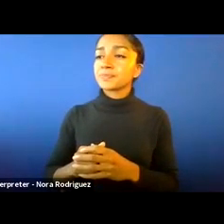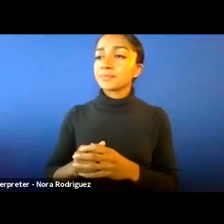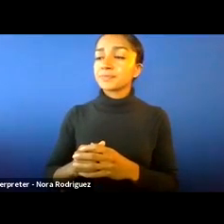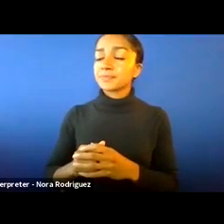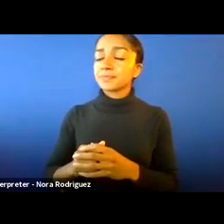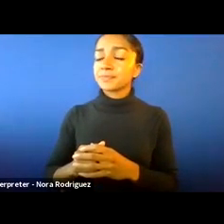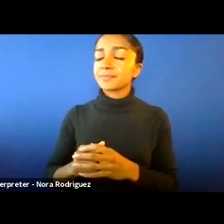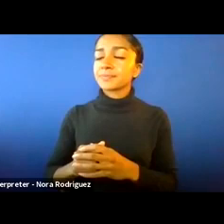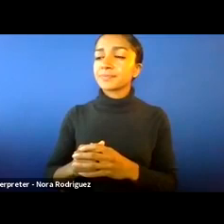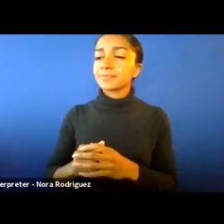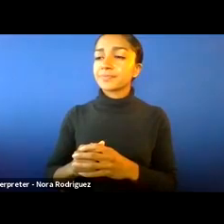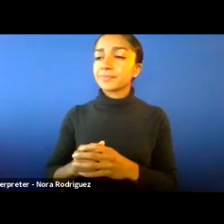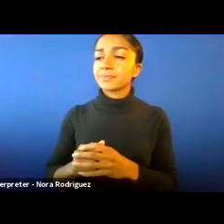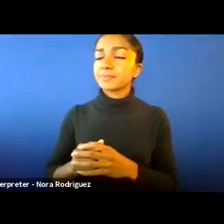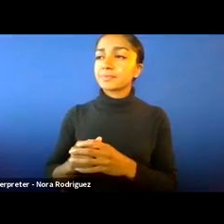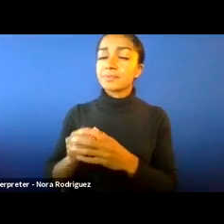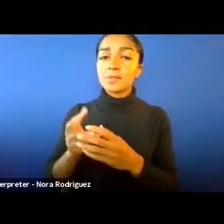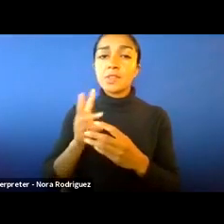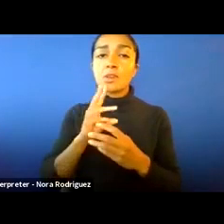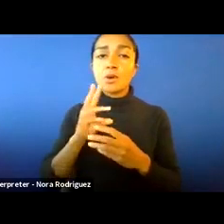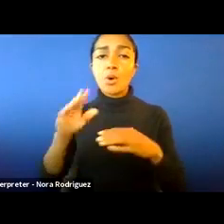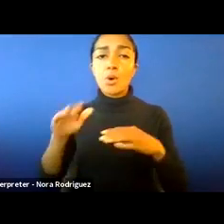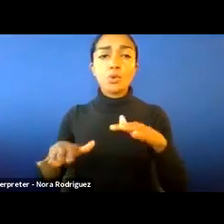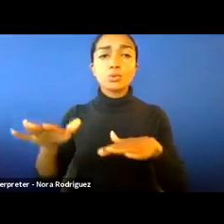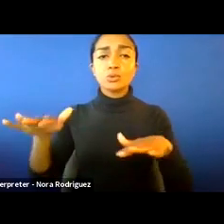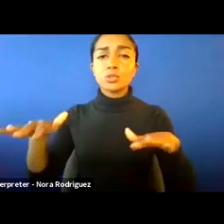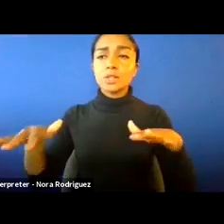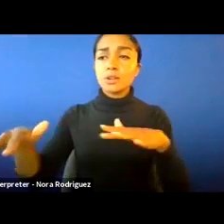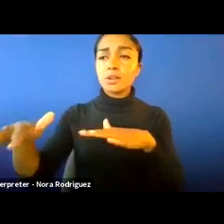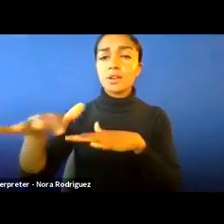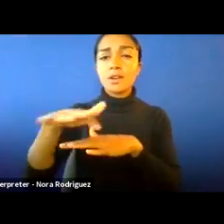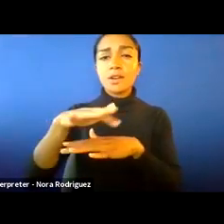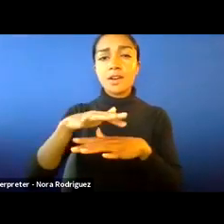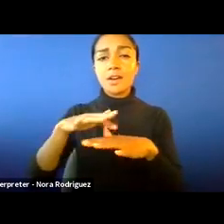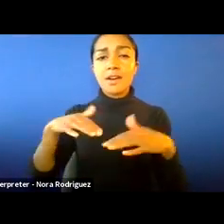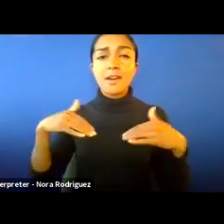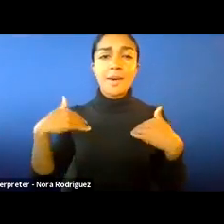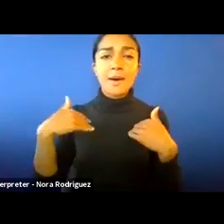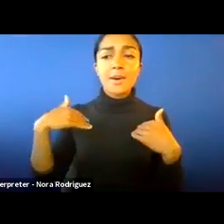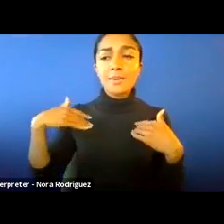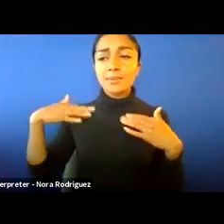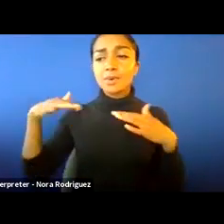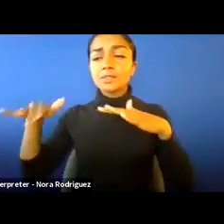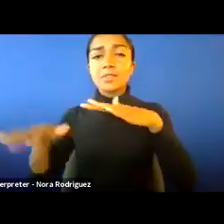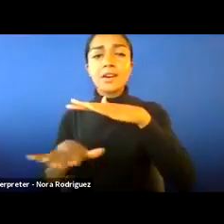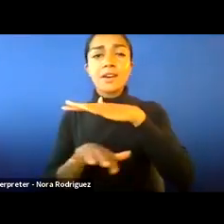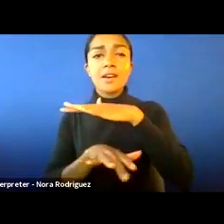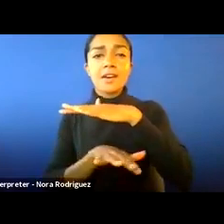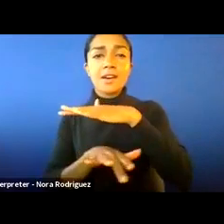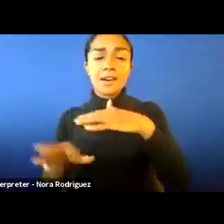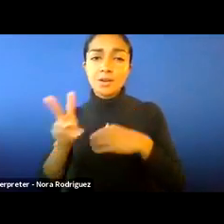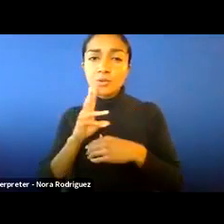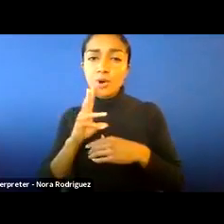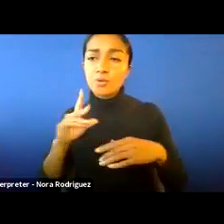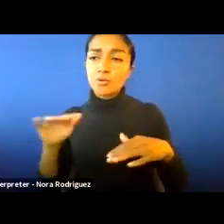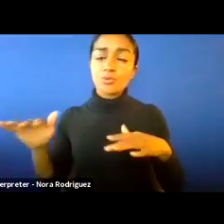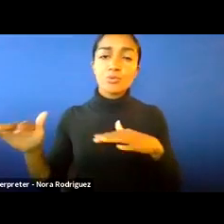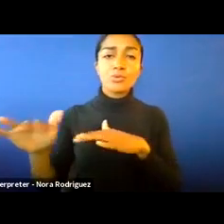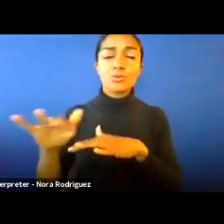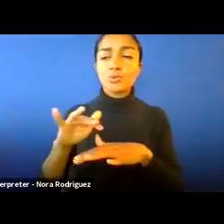Agwe, the ocean and the creatures of the ocean who nourish us and